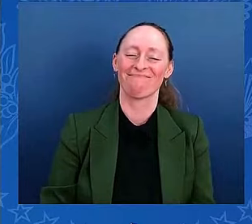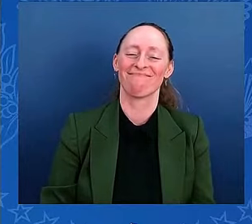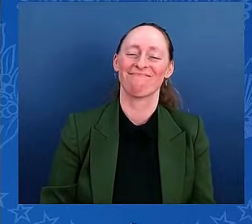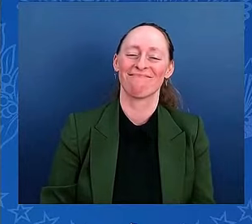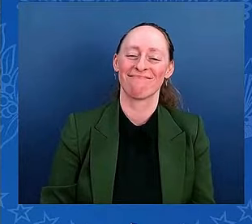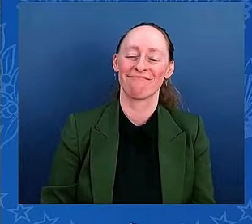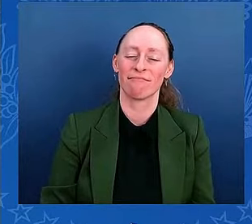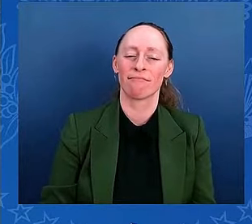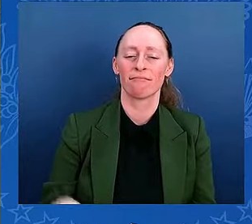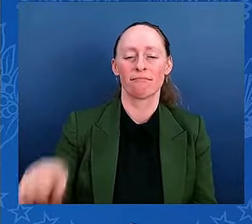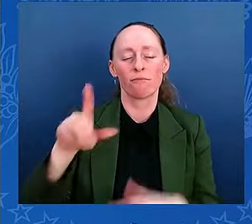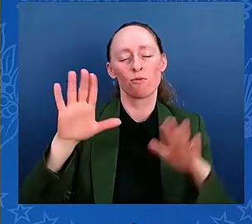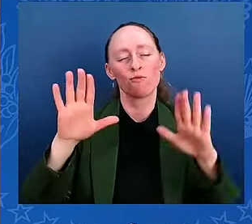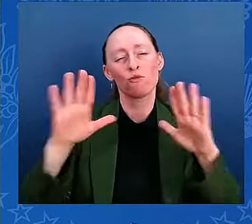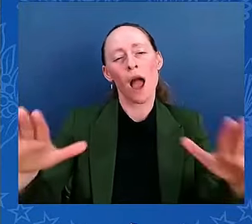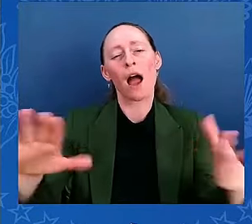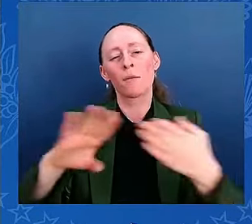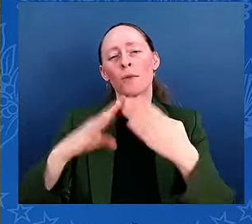life.